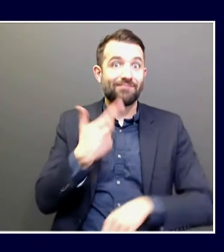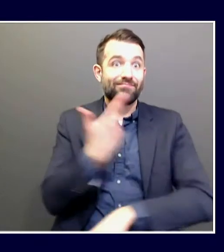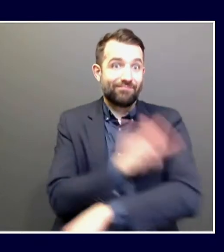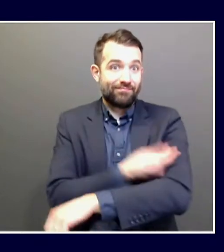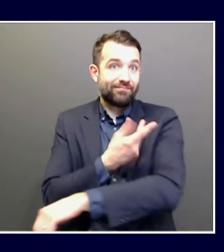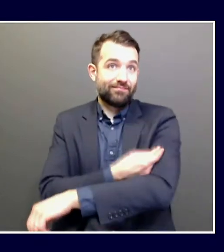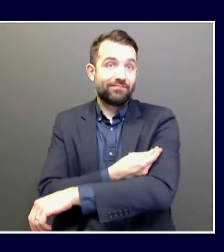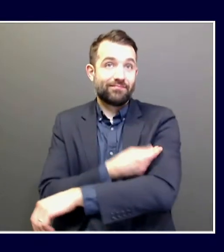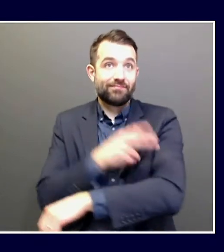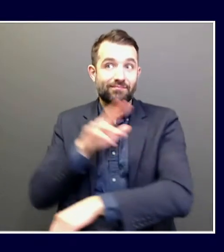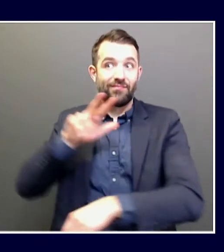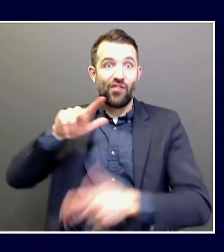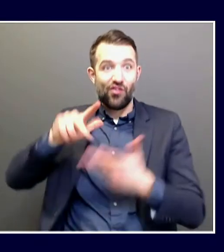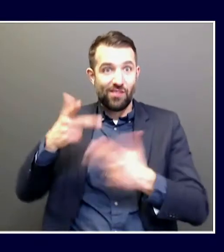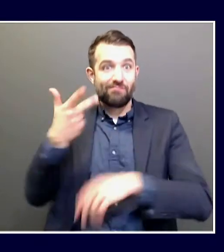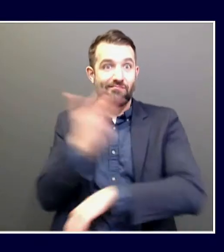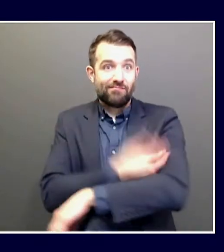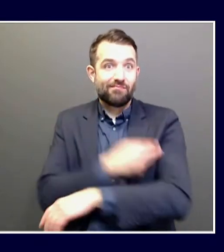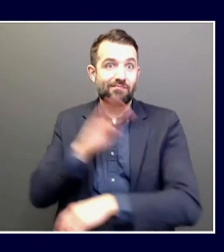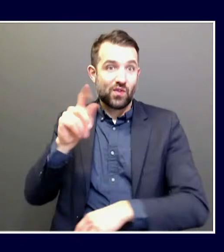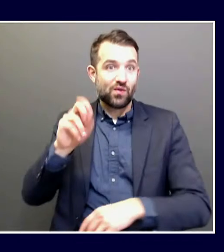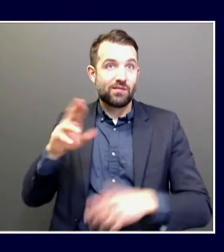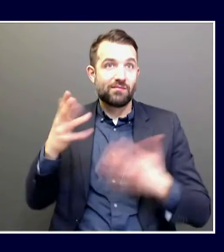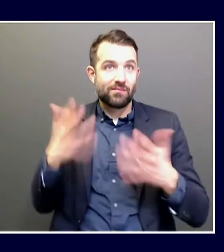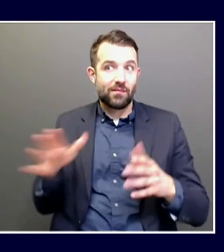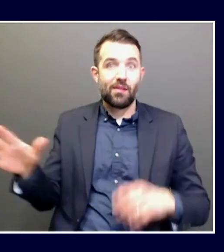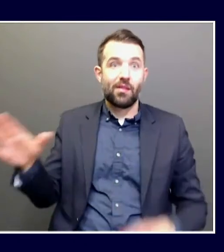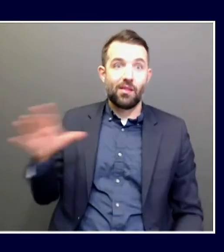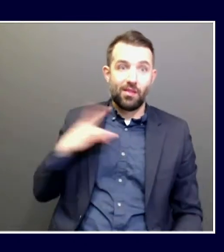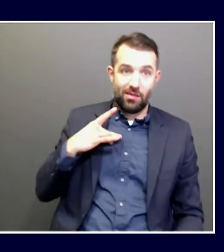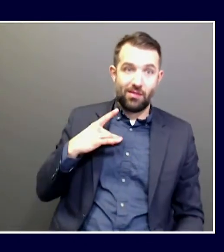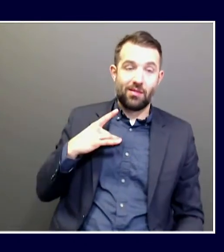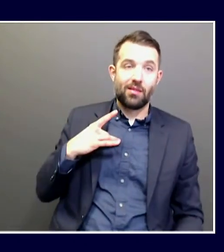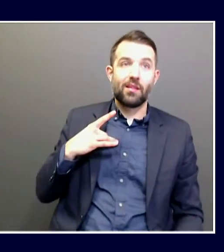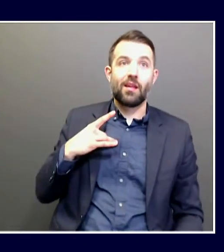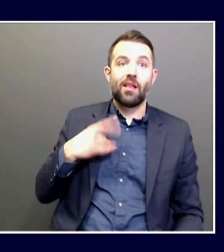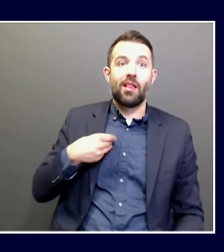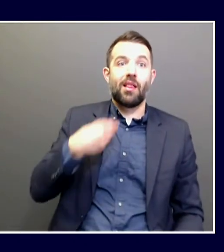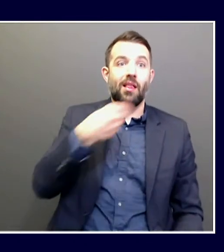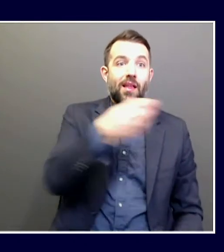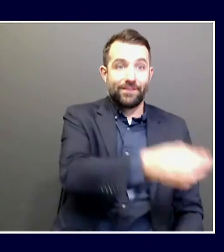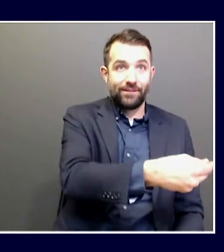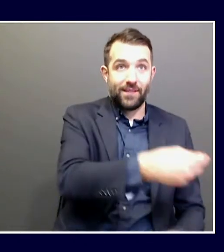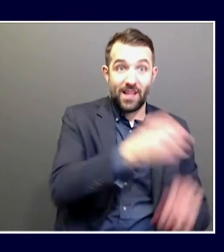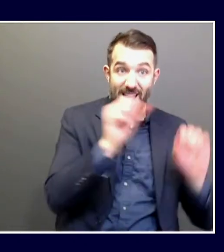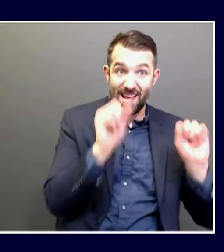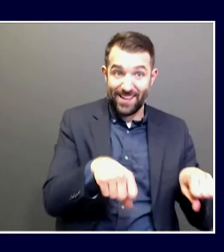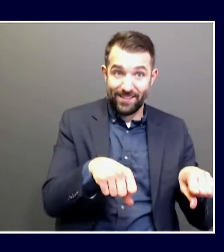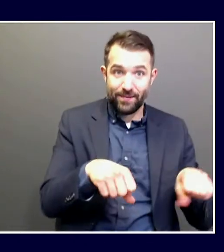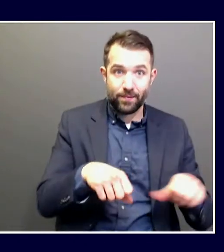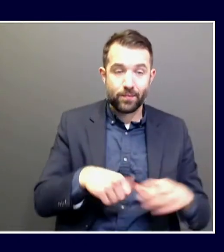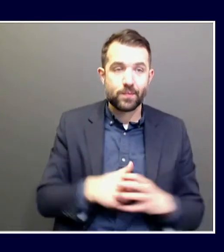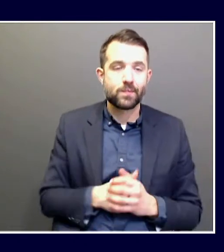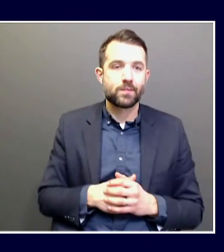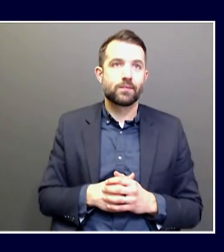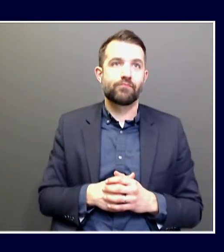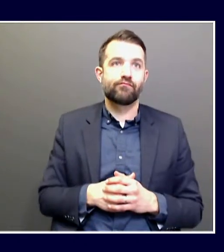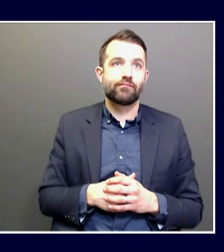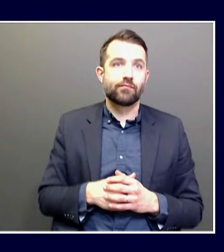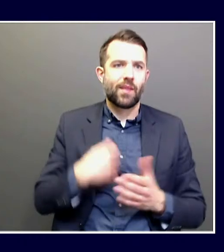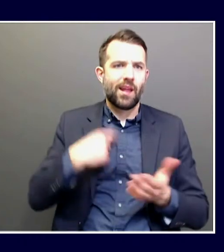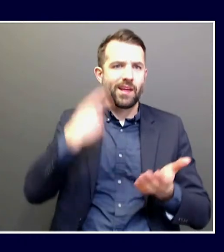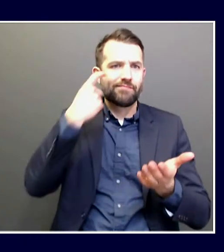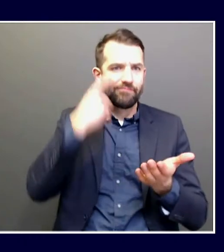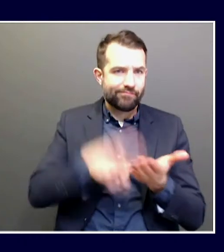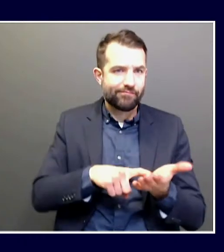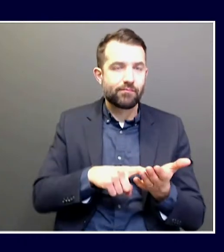transmit it to others. However, based on household studies, the best of which that I've seen and that has been presented to me came from a group